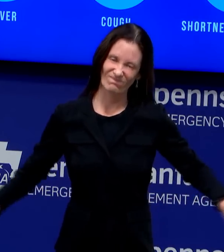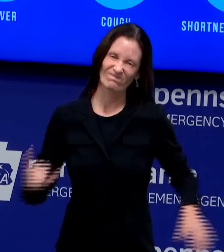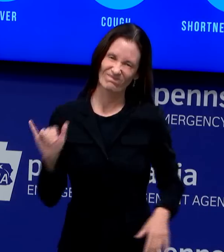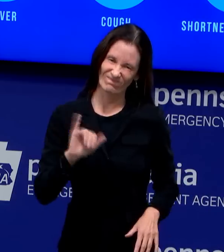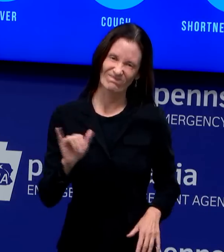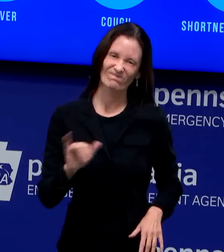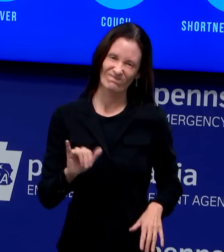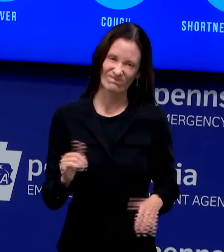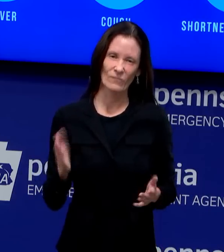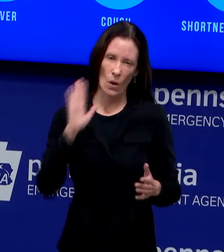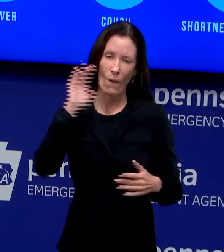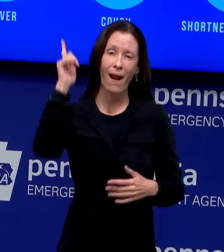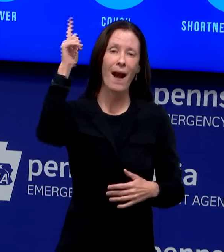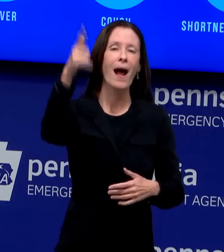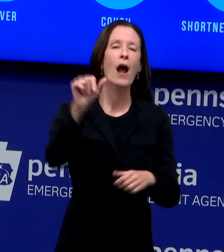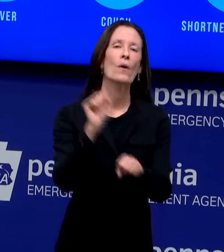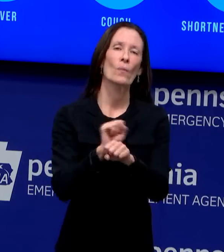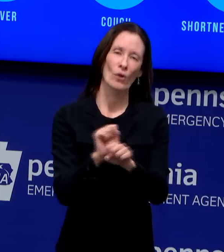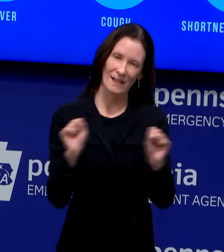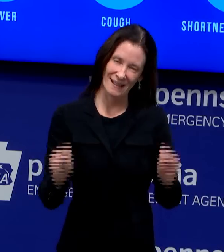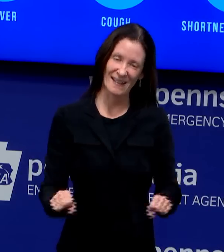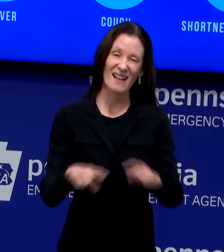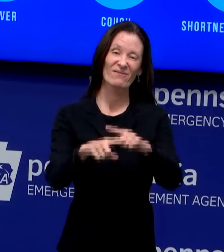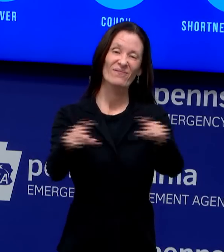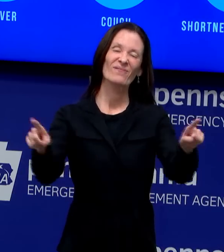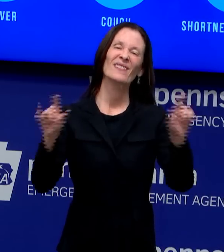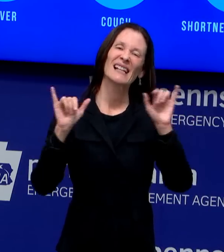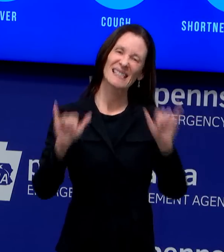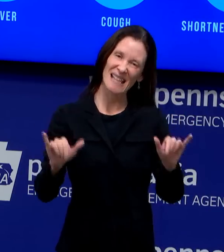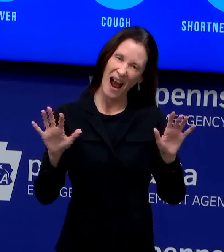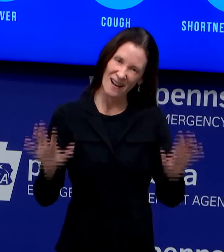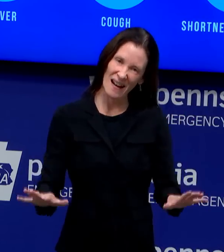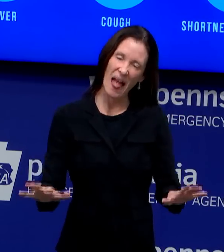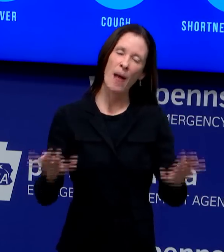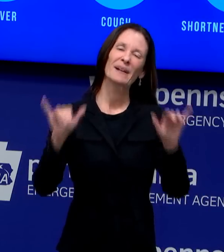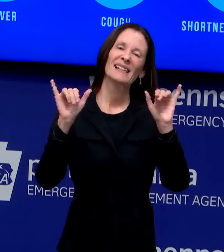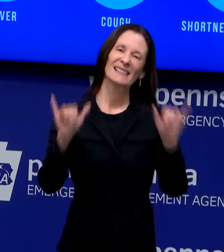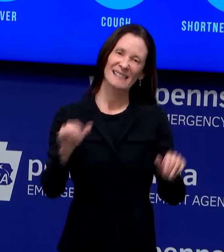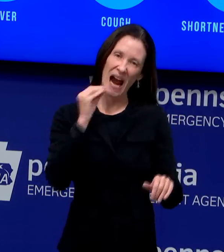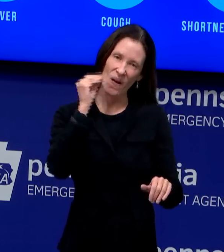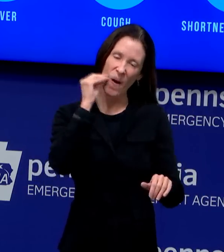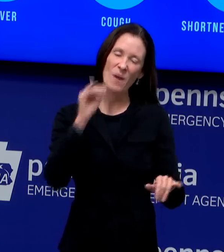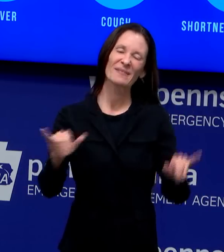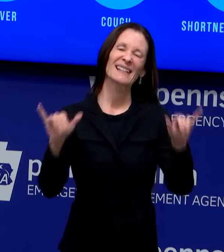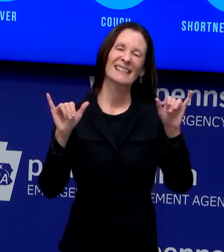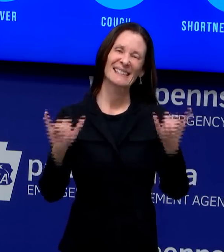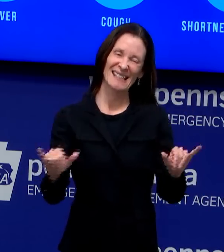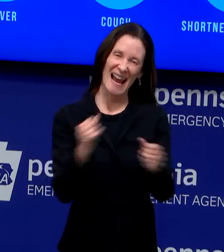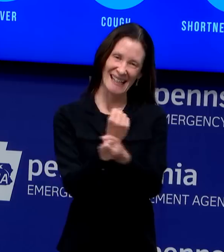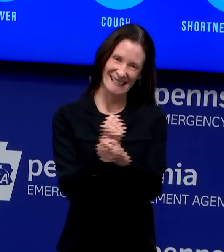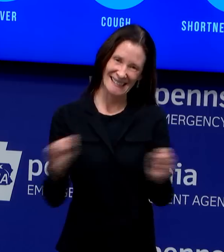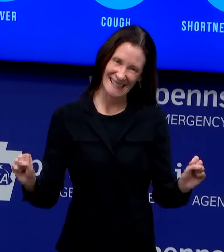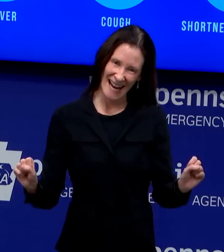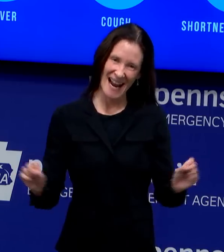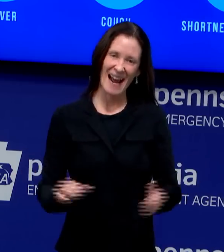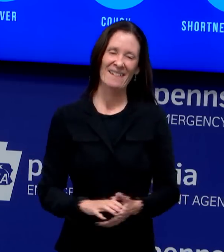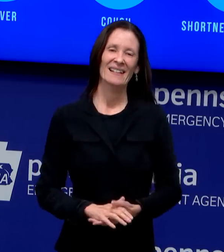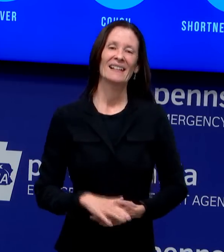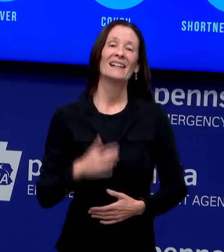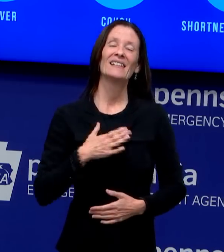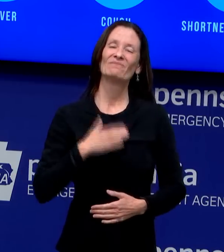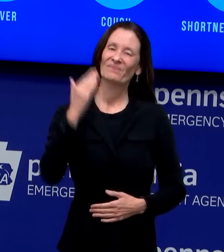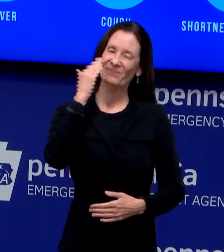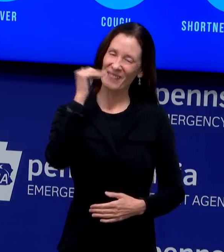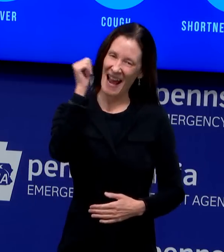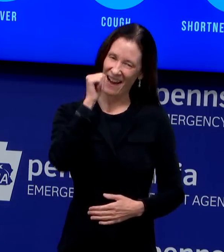calm, stay home, and stay safe. Now, here are my daily reminders. Please wash your